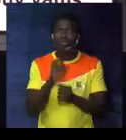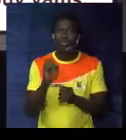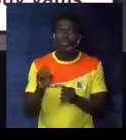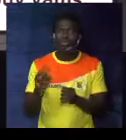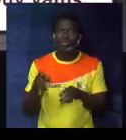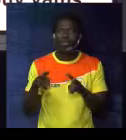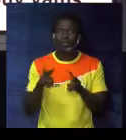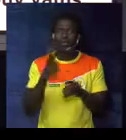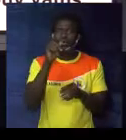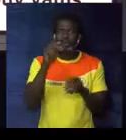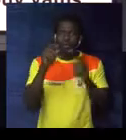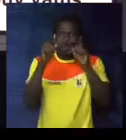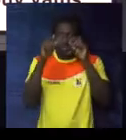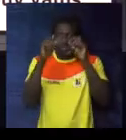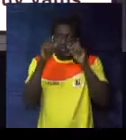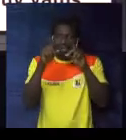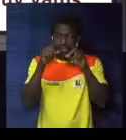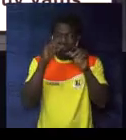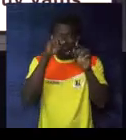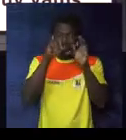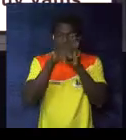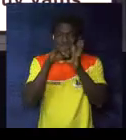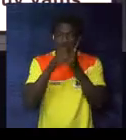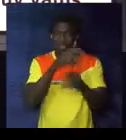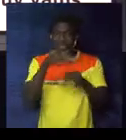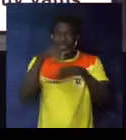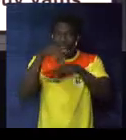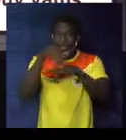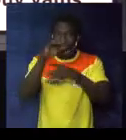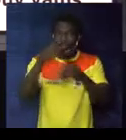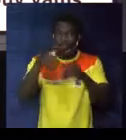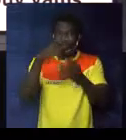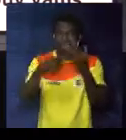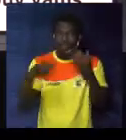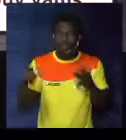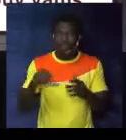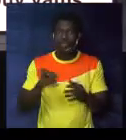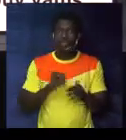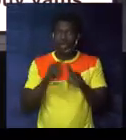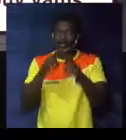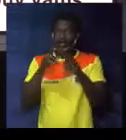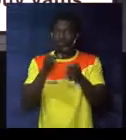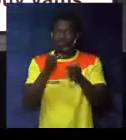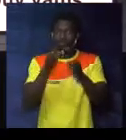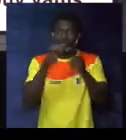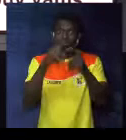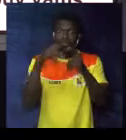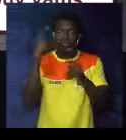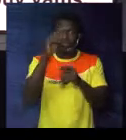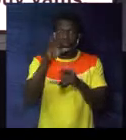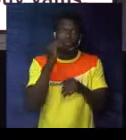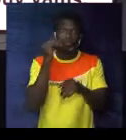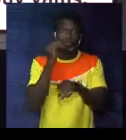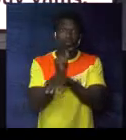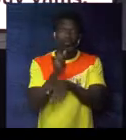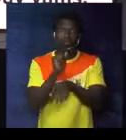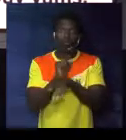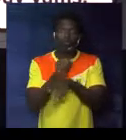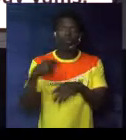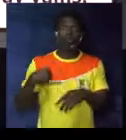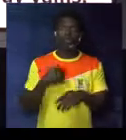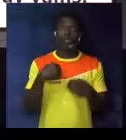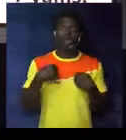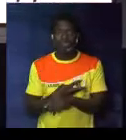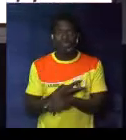or whichever way. Maybe you snap it and send to WhatsApp. I'm eagerly looking forward to seeing your